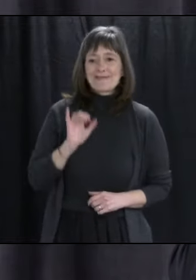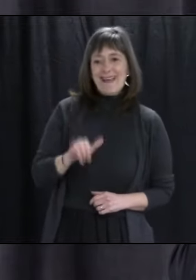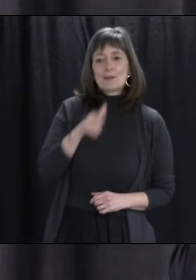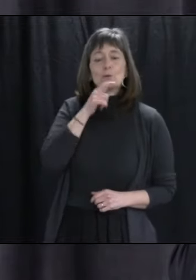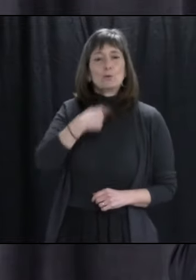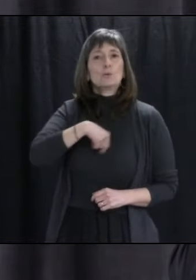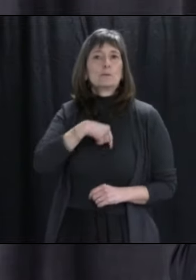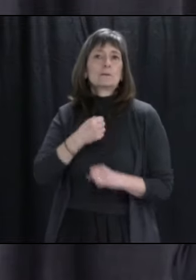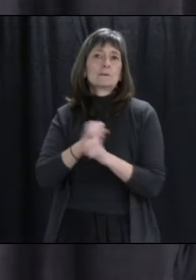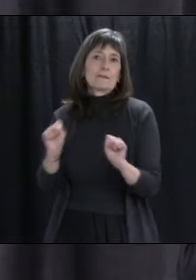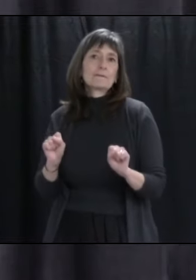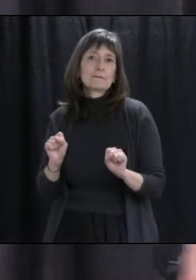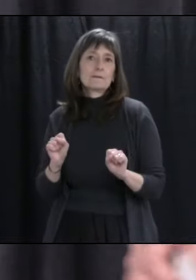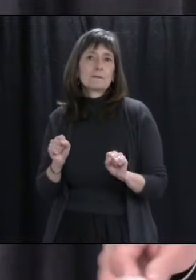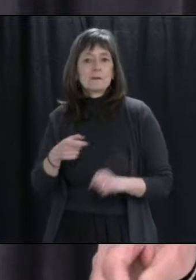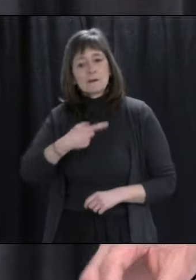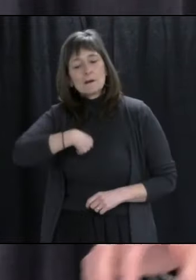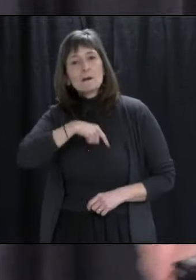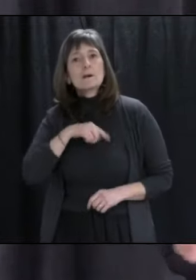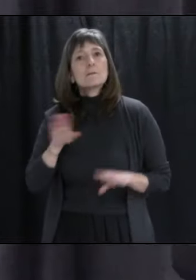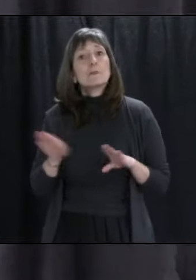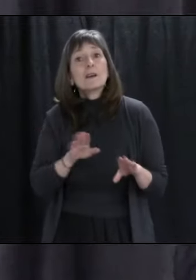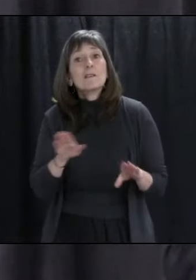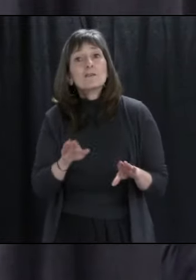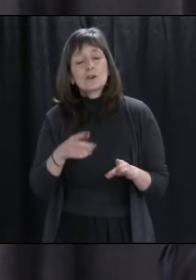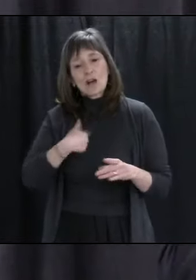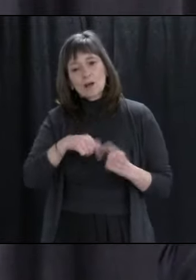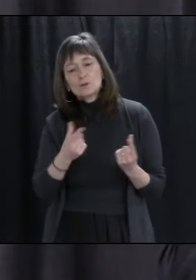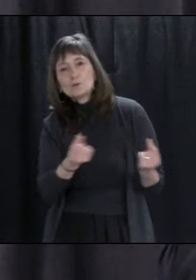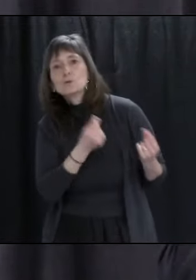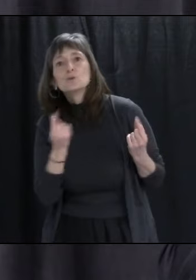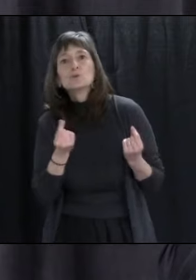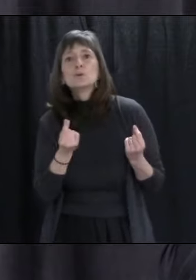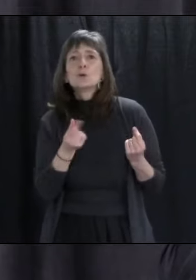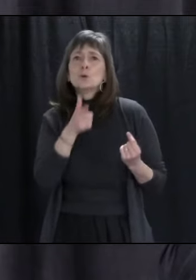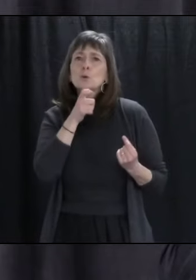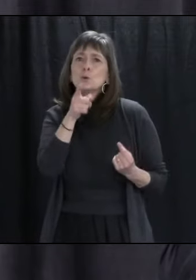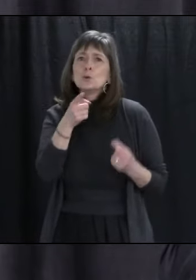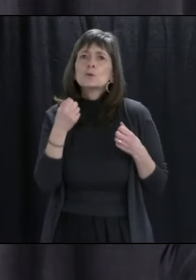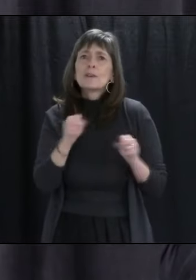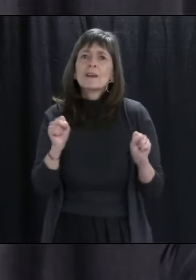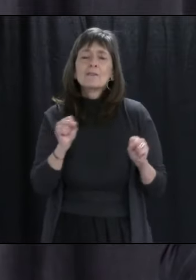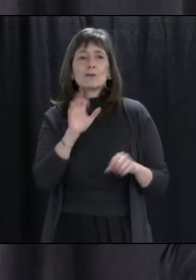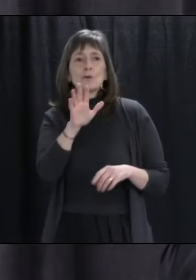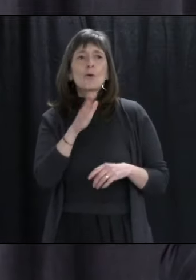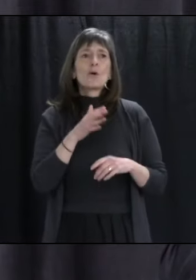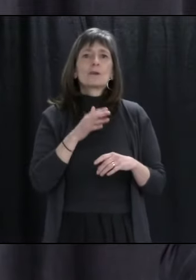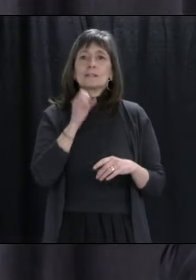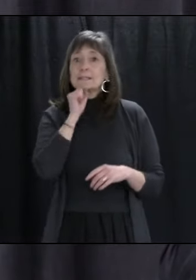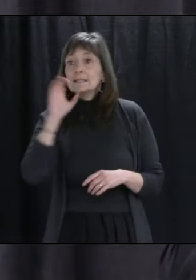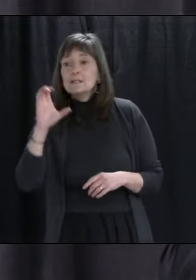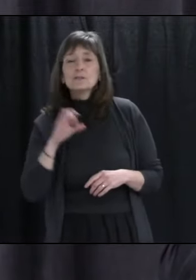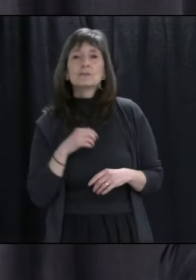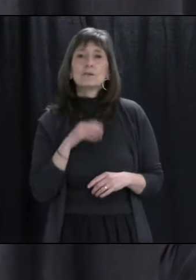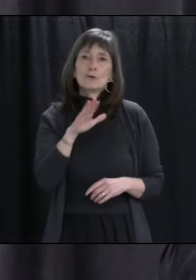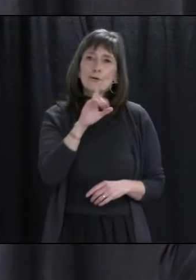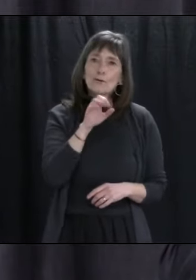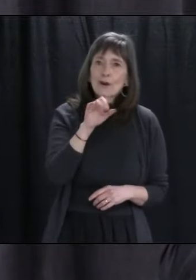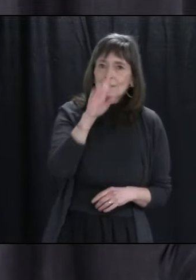of others. It could save the life of your grandson or your granddaughter or a senior in our